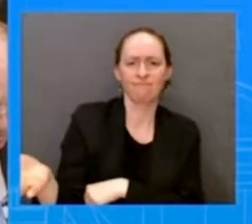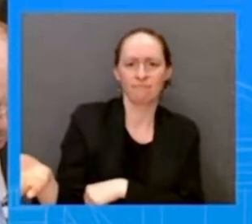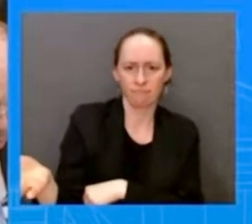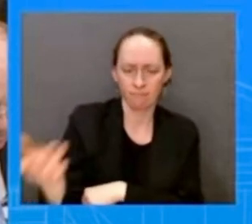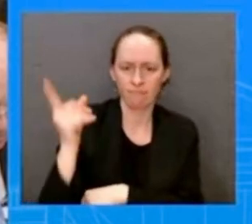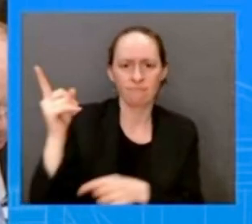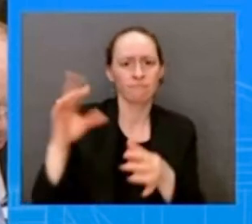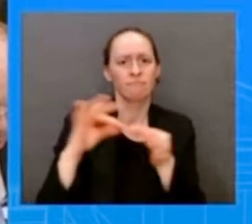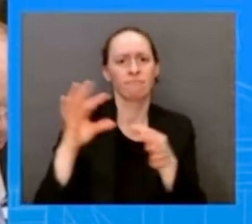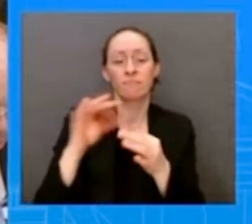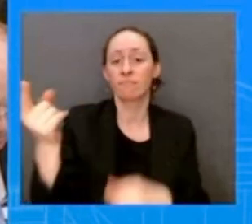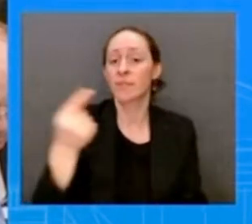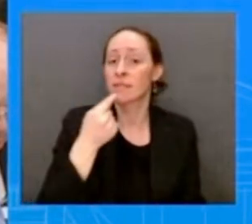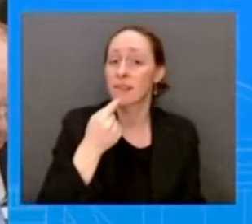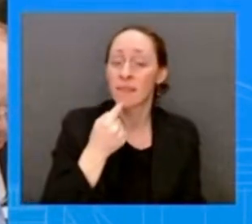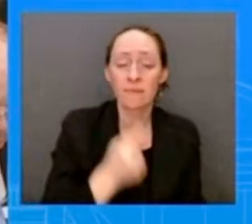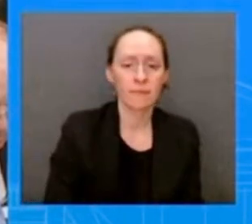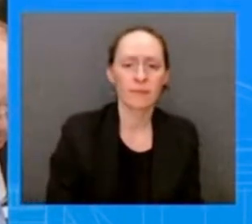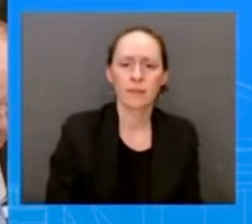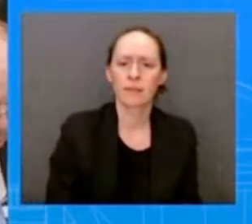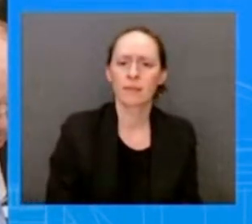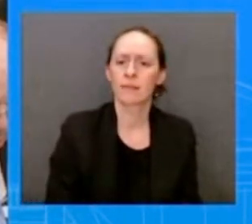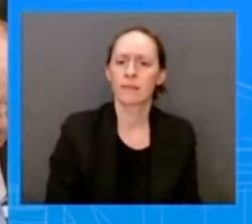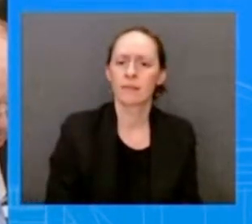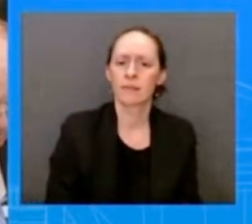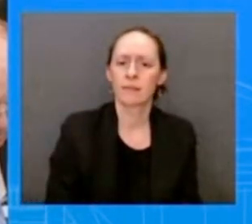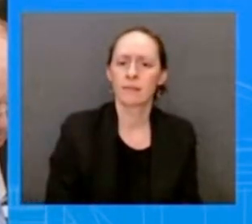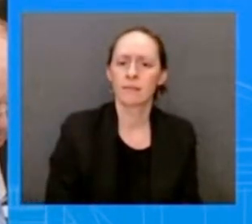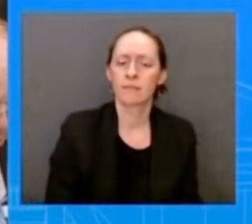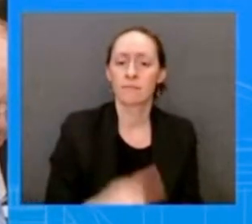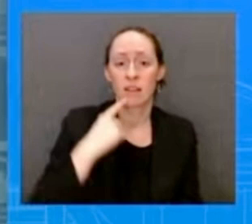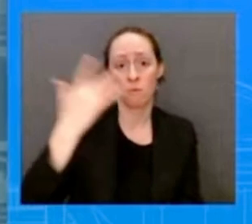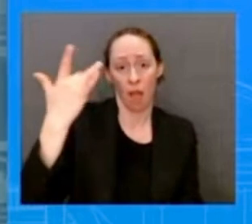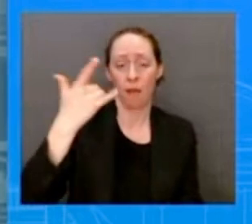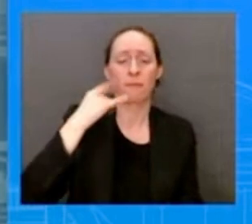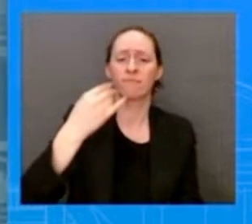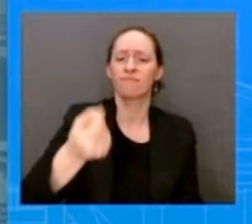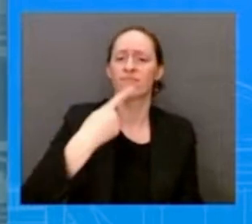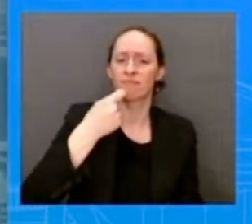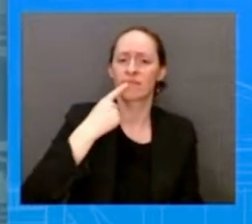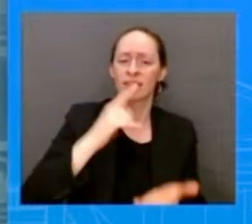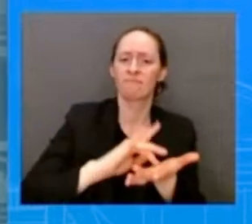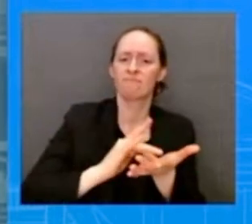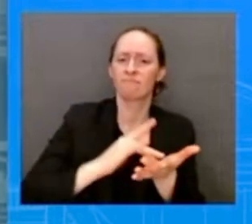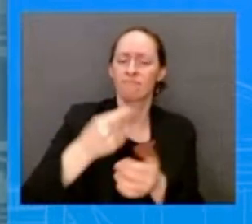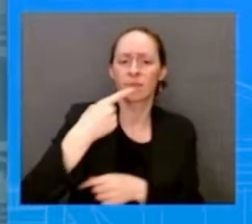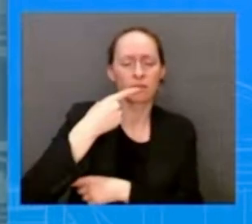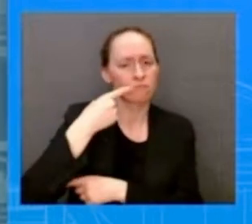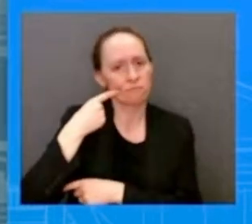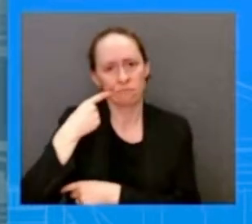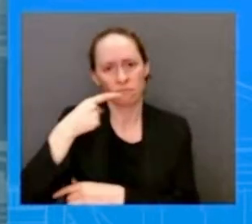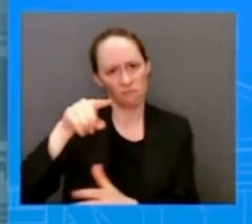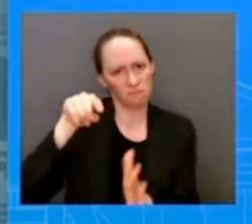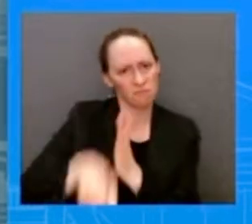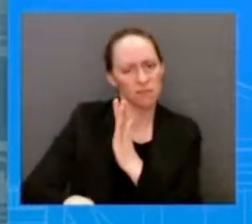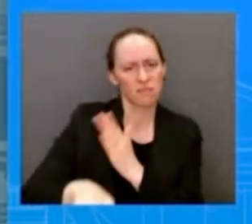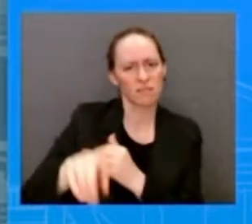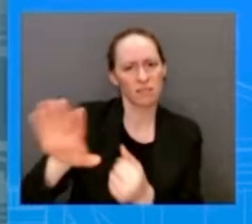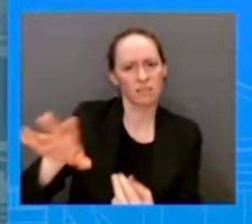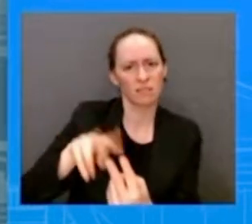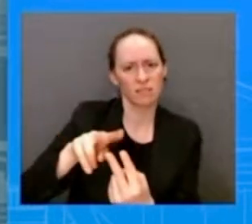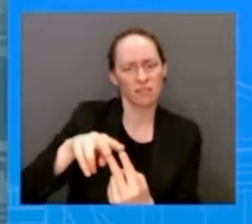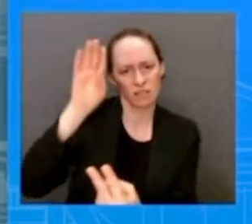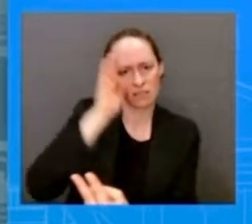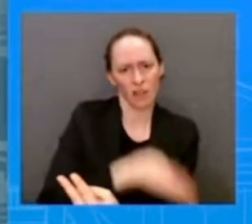an apology, and I'm wondering if he regretted how that came out. So, you know, I want to be very careful here because this